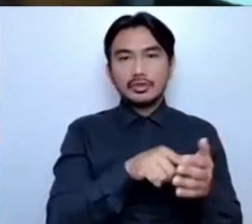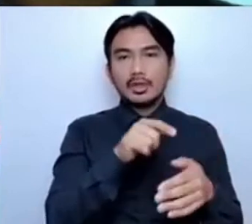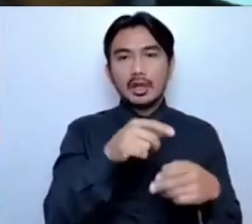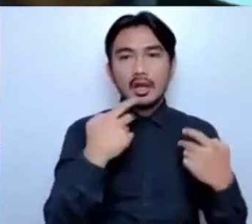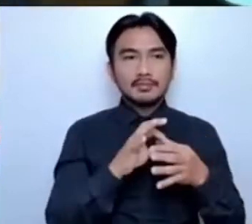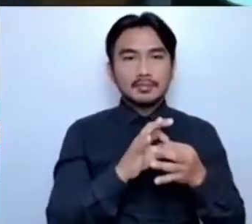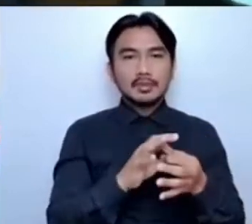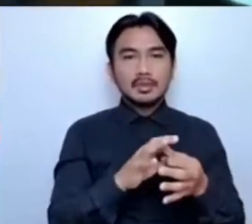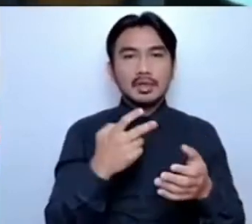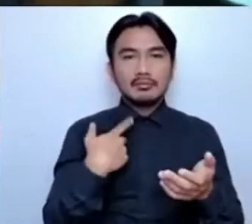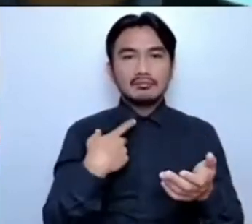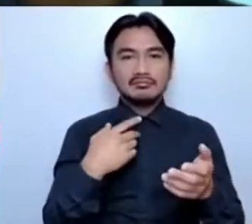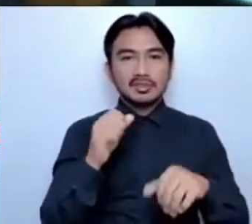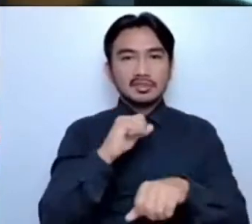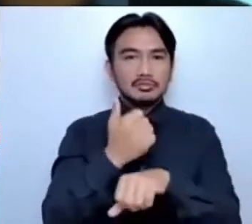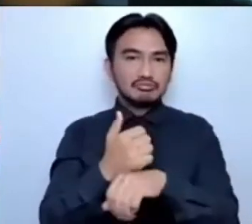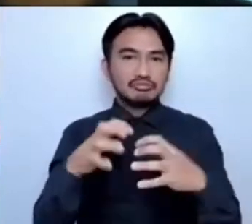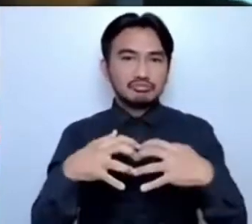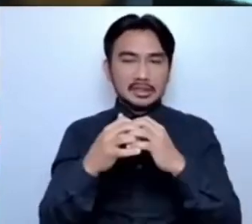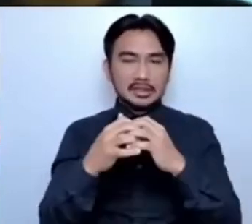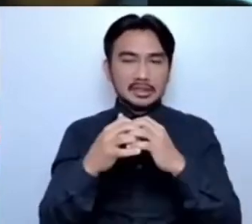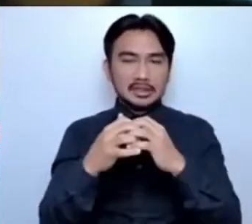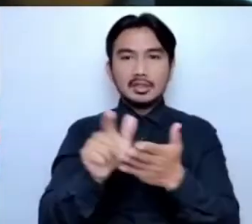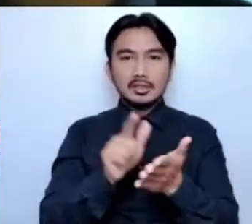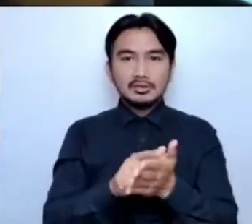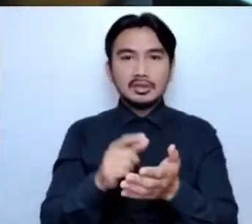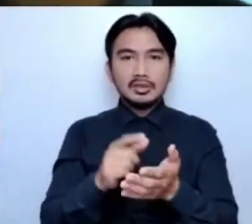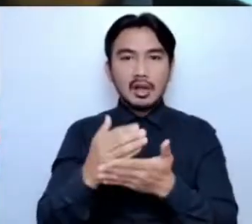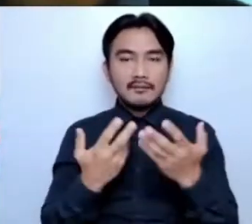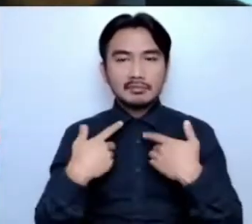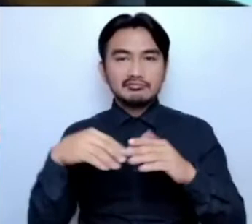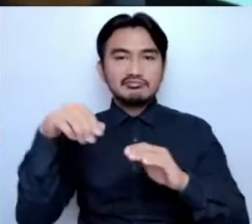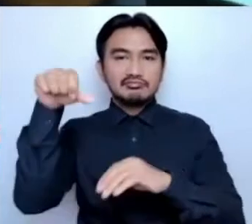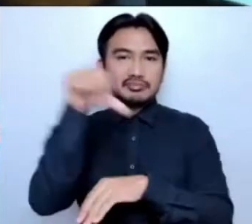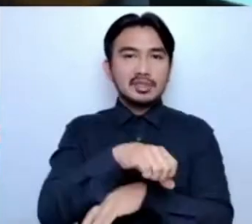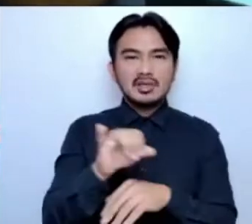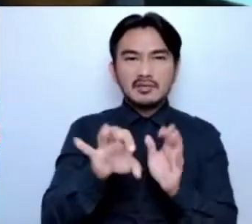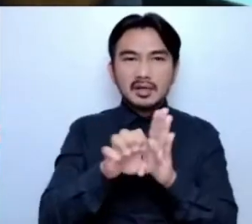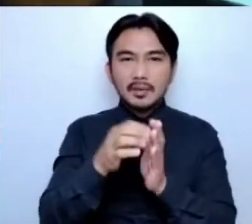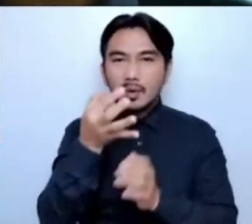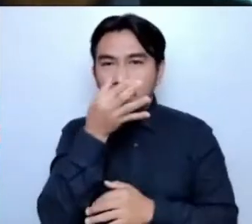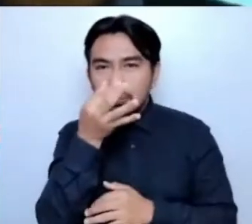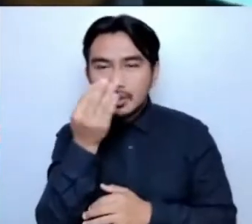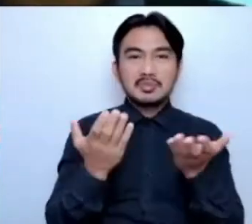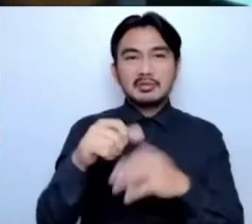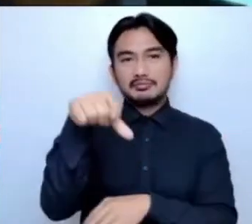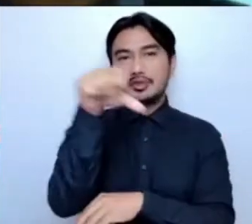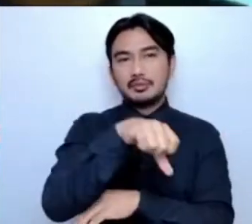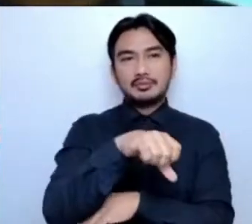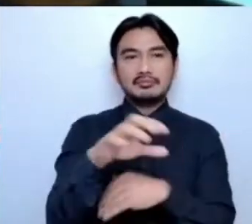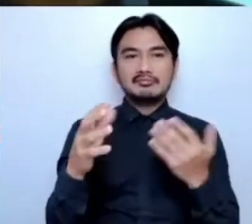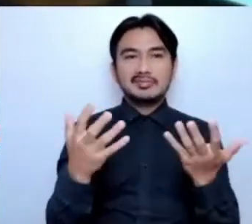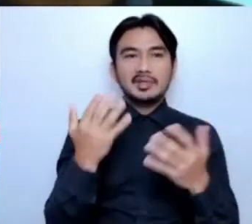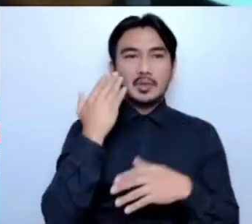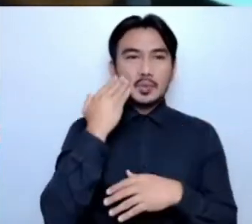designing the lesson, the rating then would be unsatisfactory. If no acceptable evidence was shown, the rating would be poor. So that is